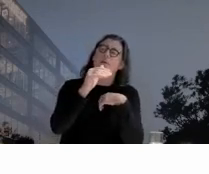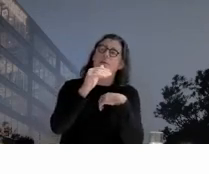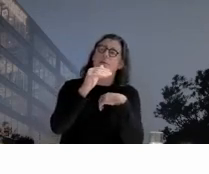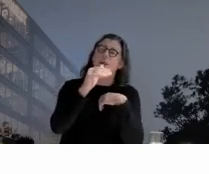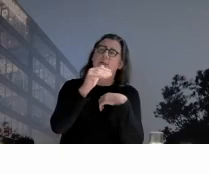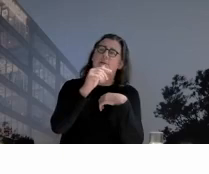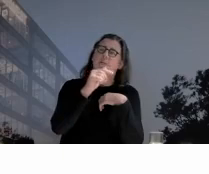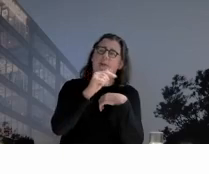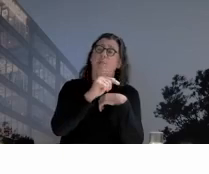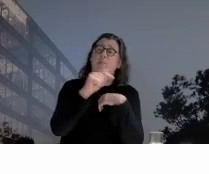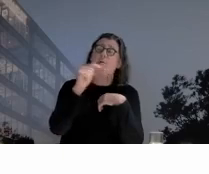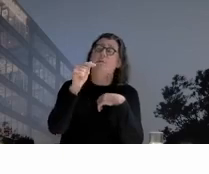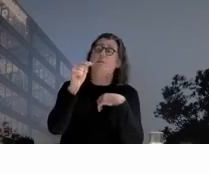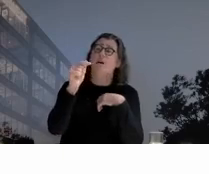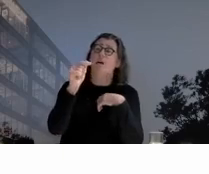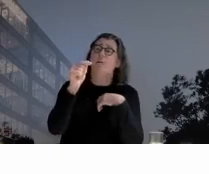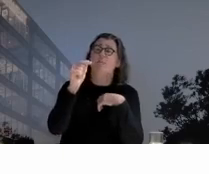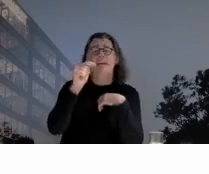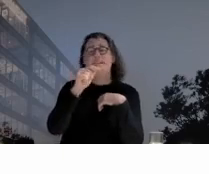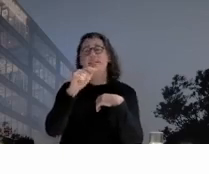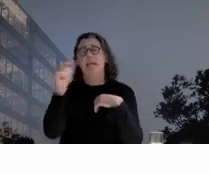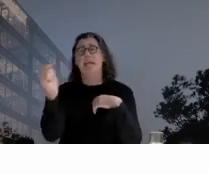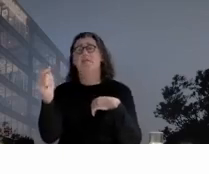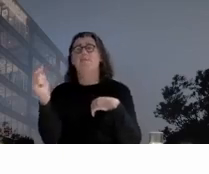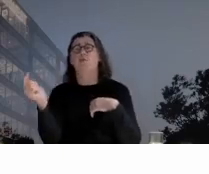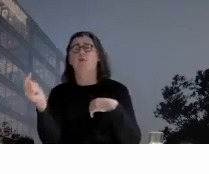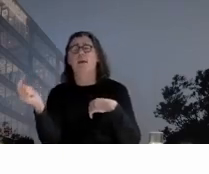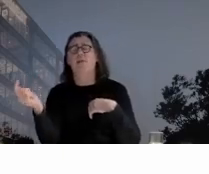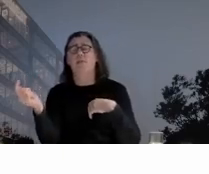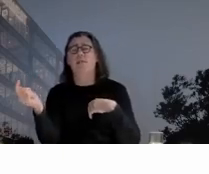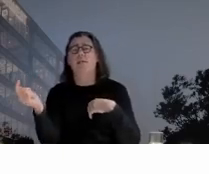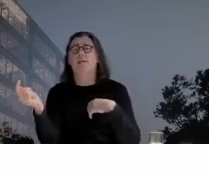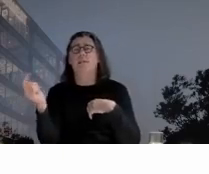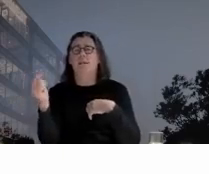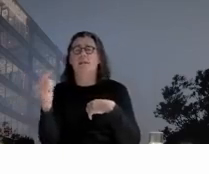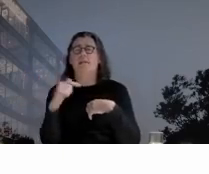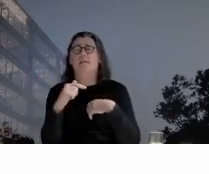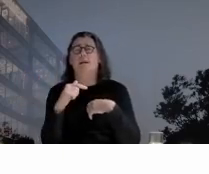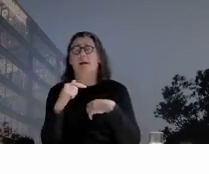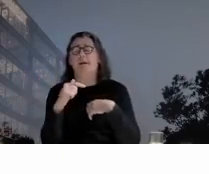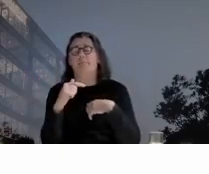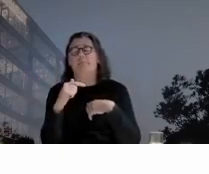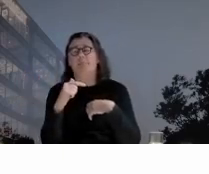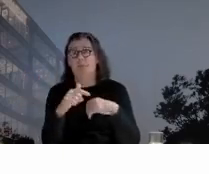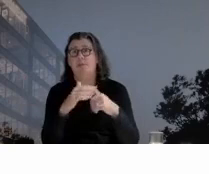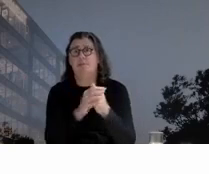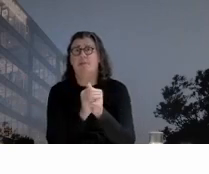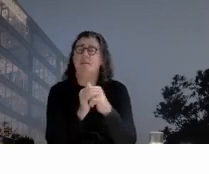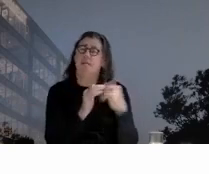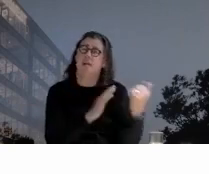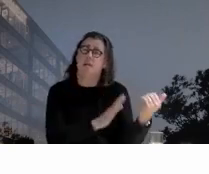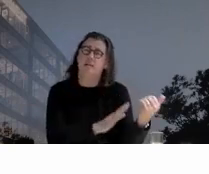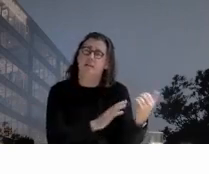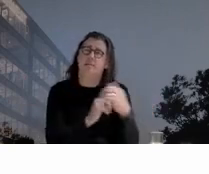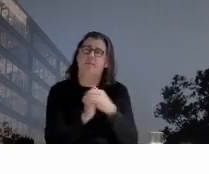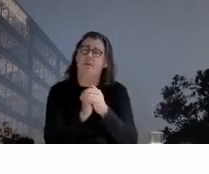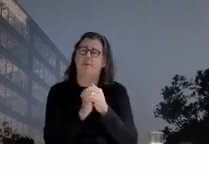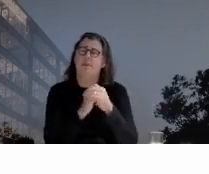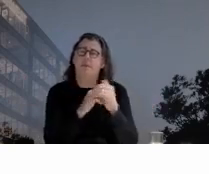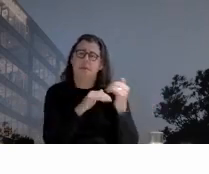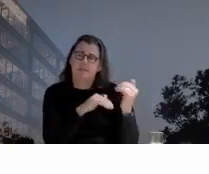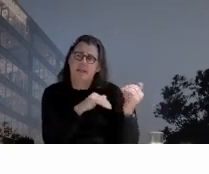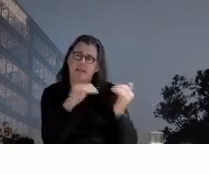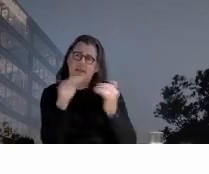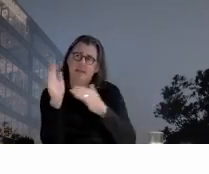amount of embodied carbon, but at a point in time, that saves more energy than it uses in the